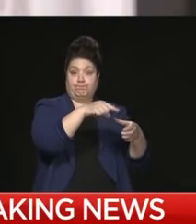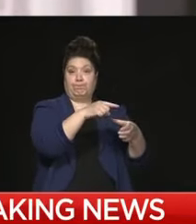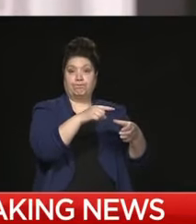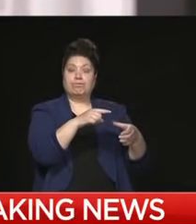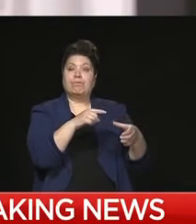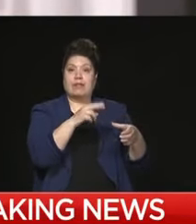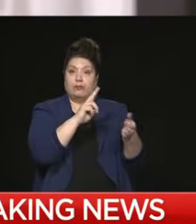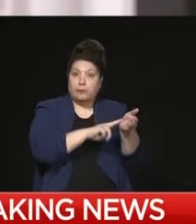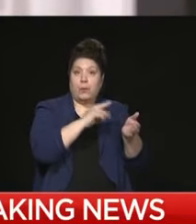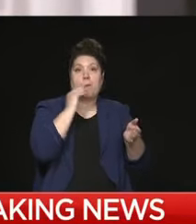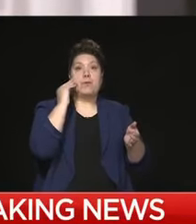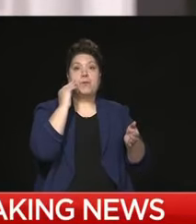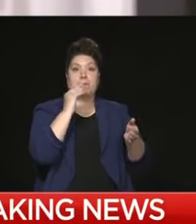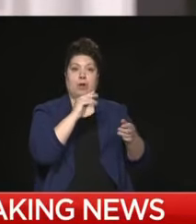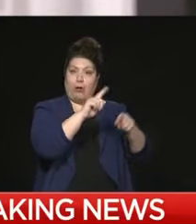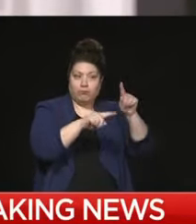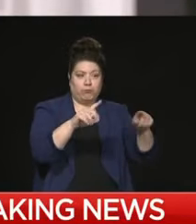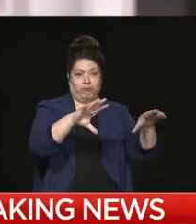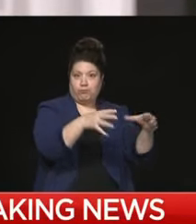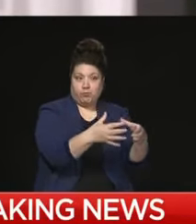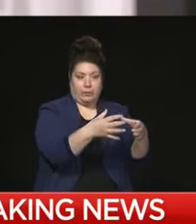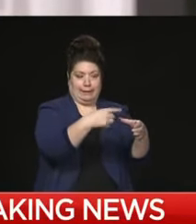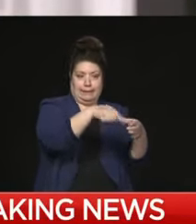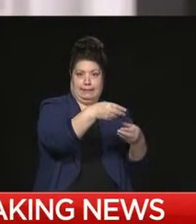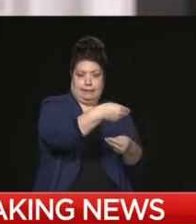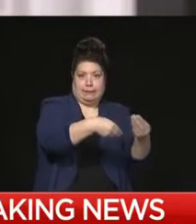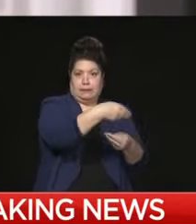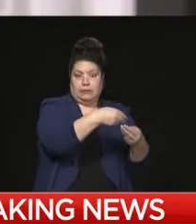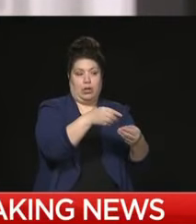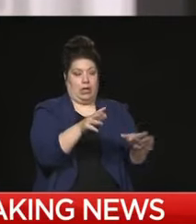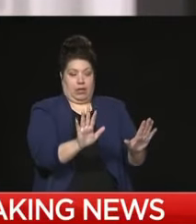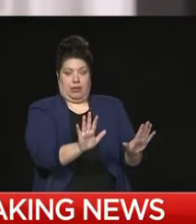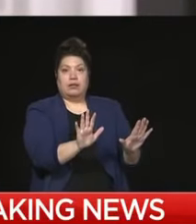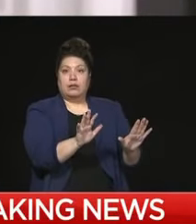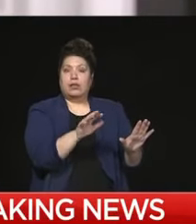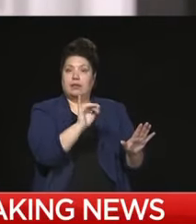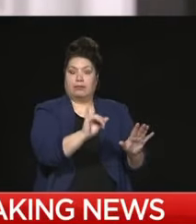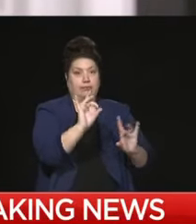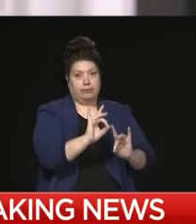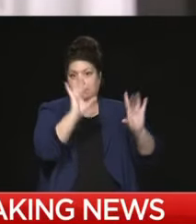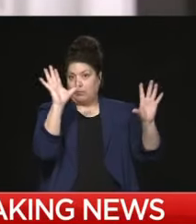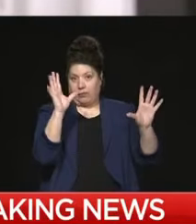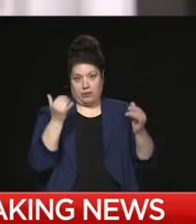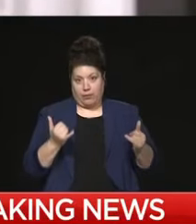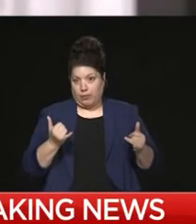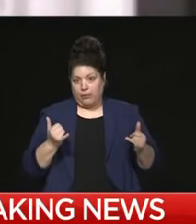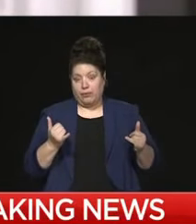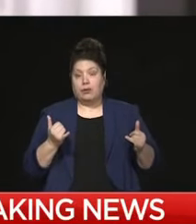that it is something horrific that they are currently living with, the fear, the isolation, the